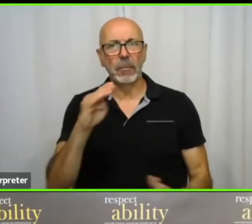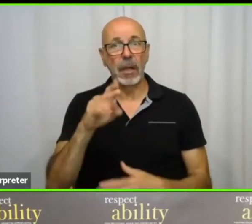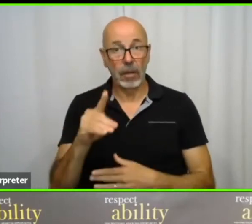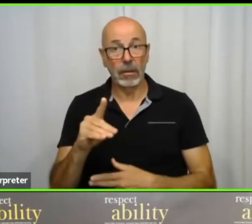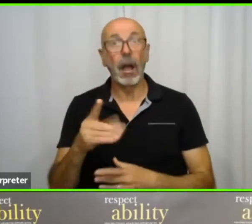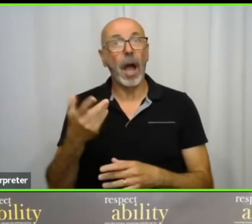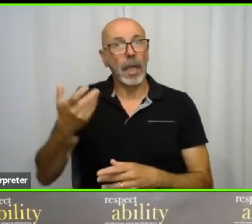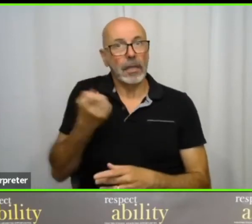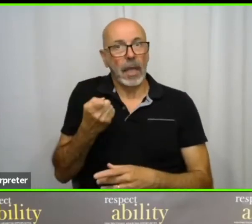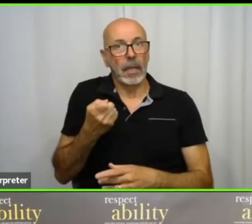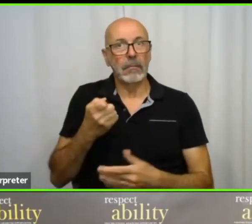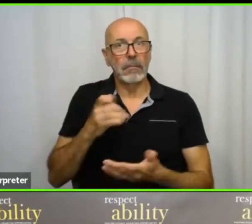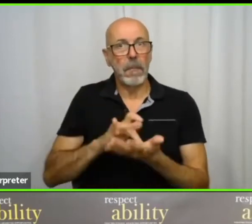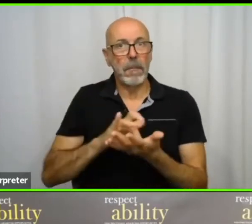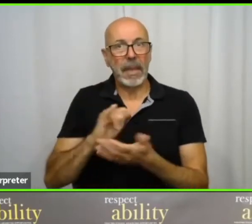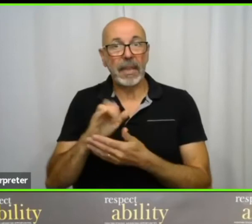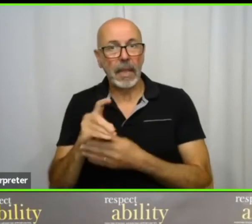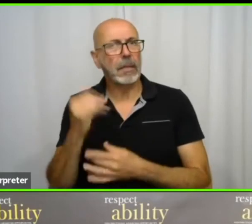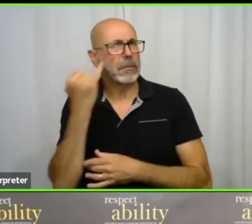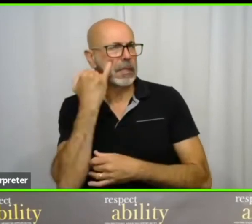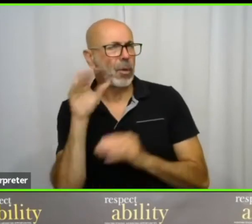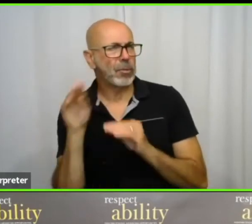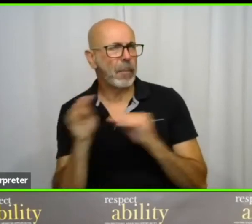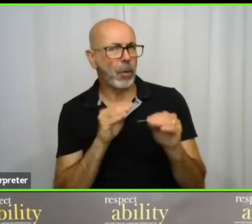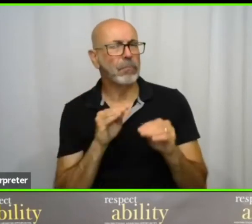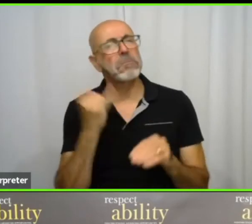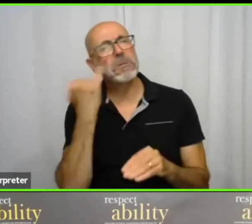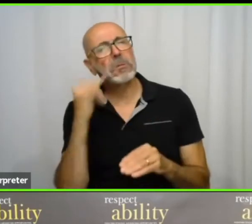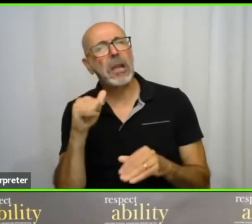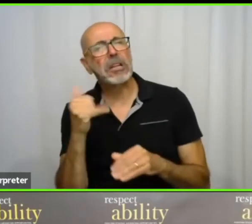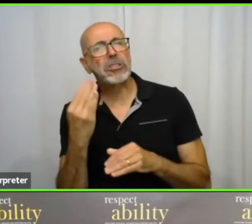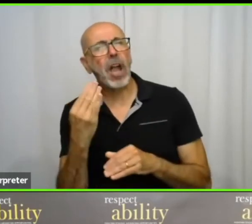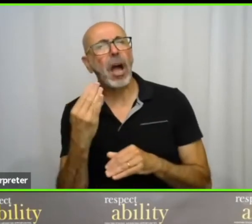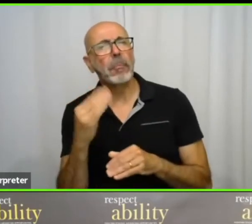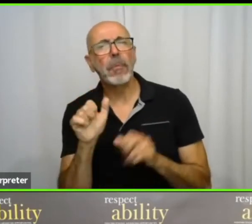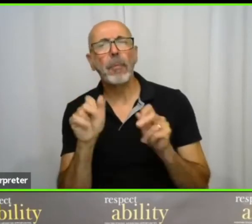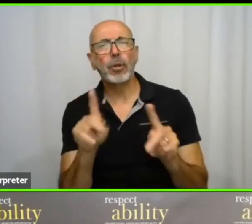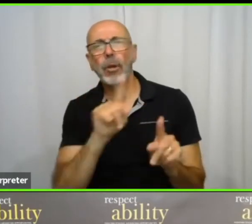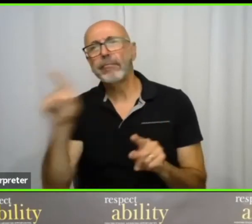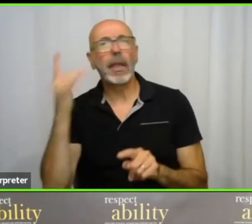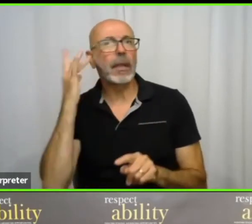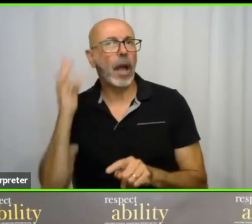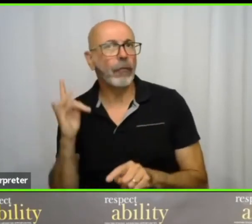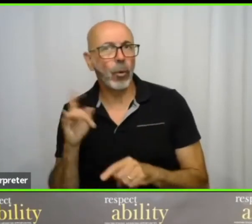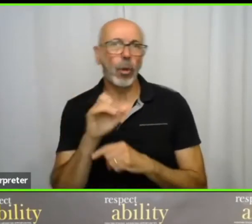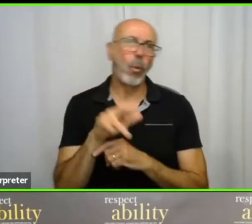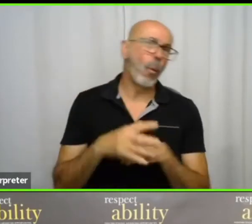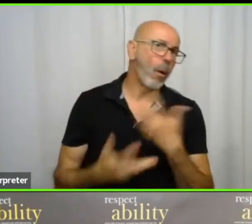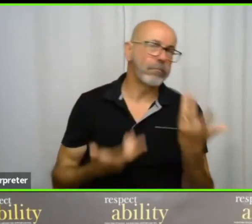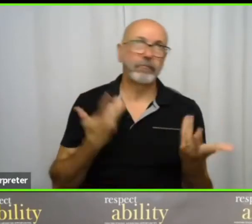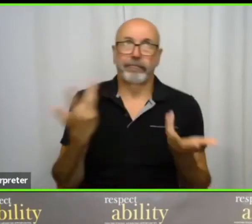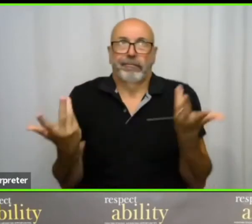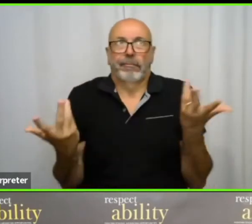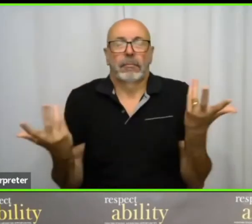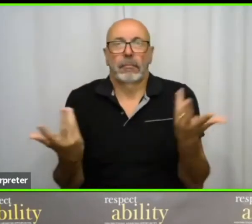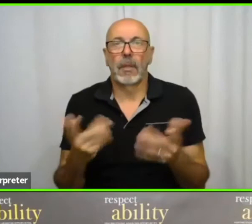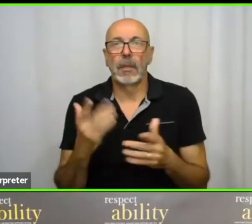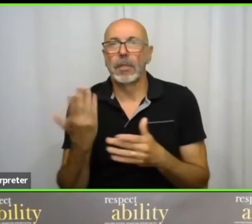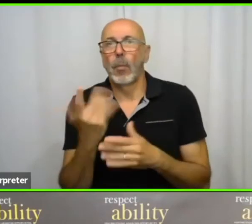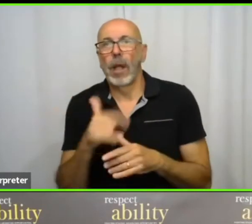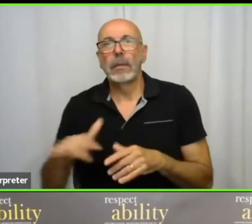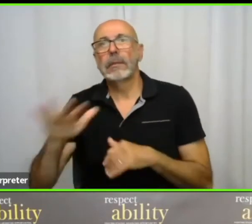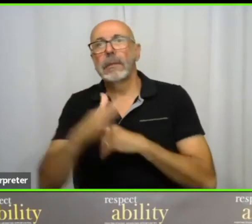Medicaid. If I were to move, let's say I had a job opportunity in California, or even somewhere else